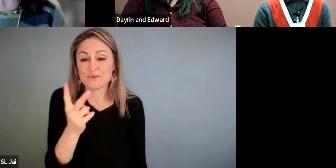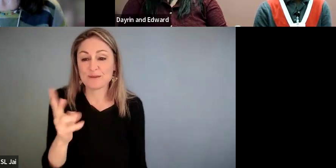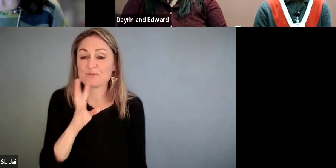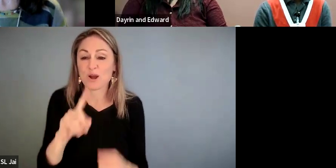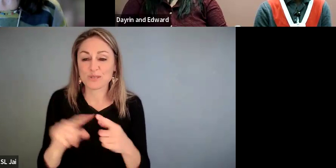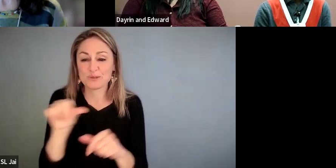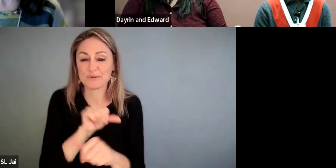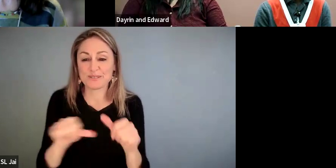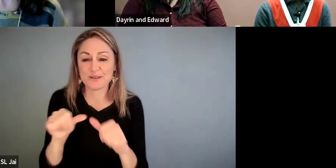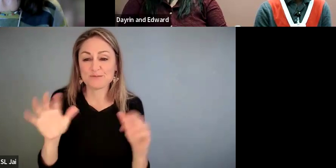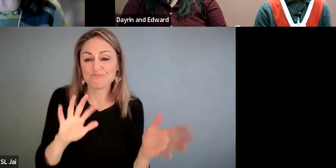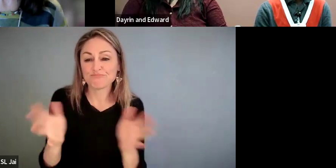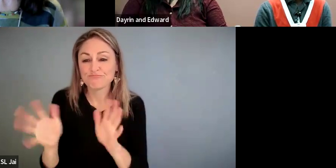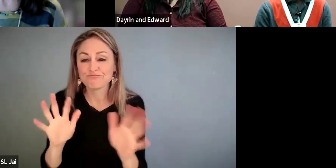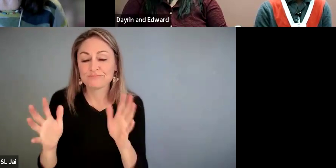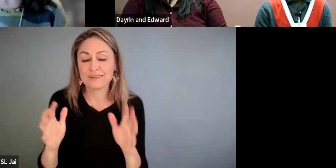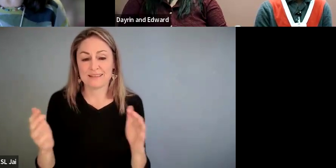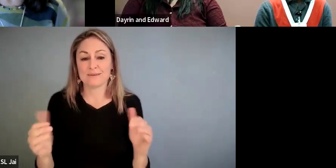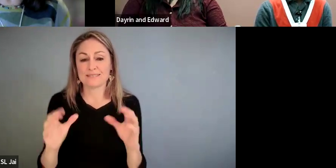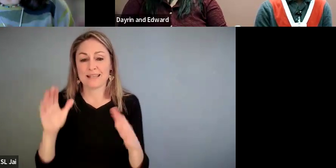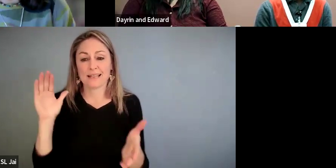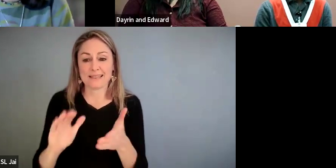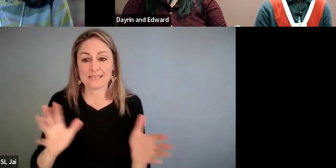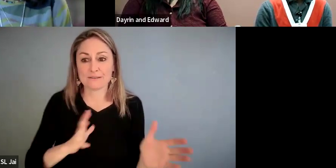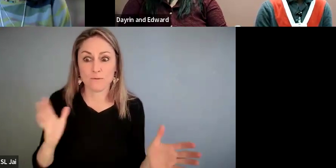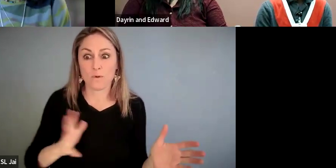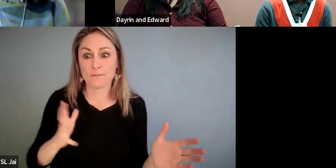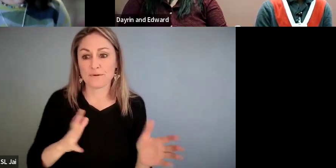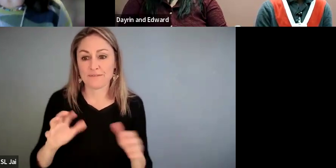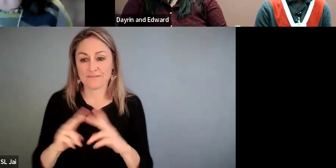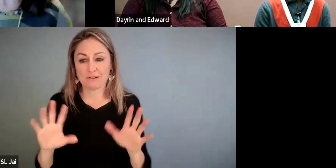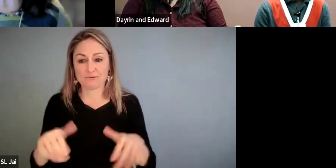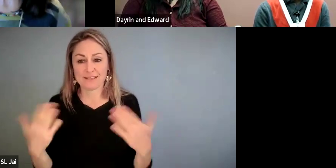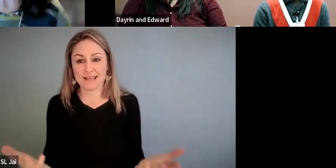other. That made it kind of informal for me and relaxing.